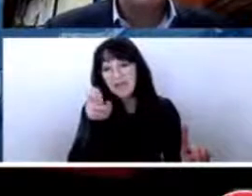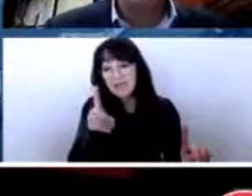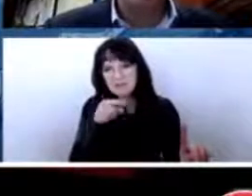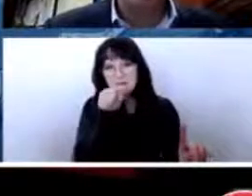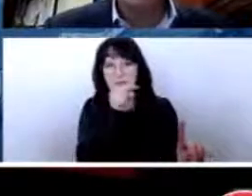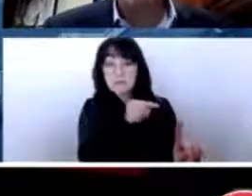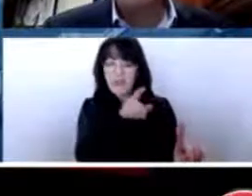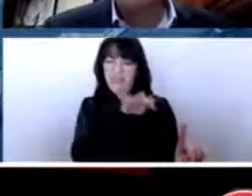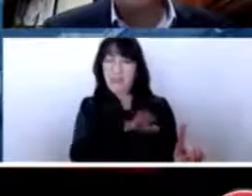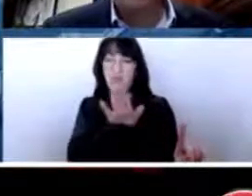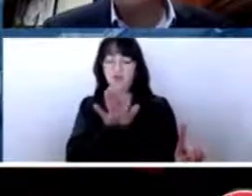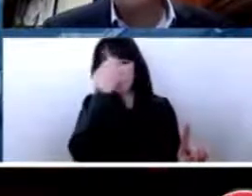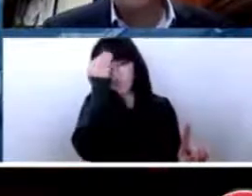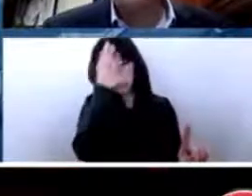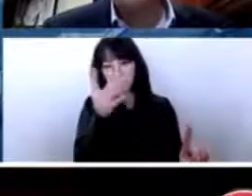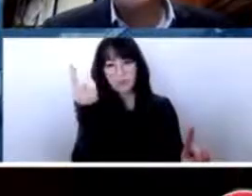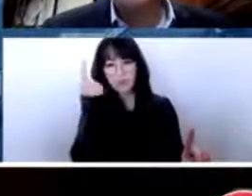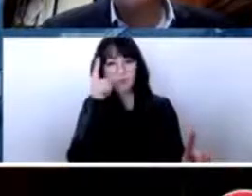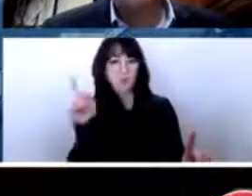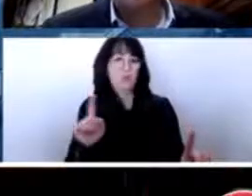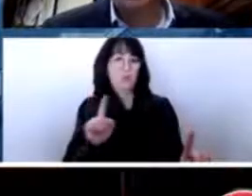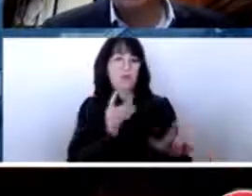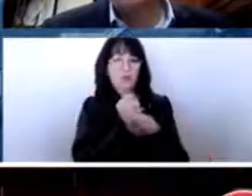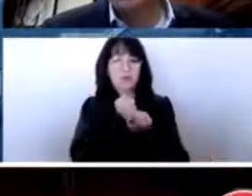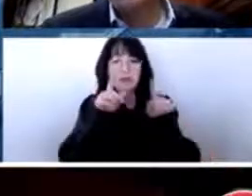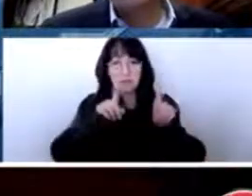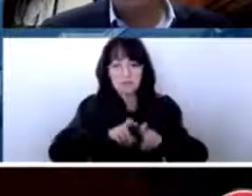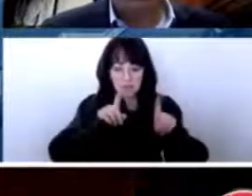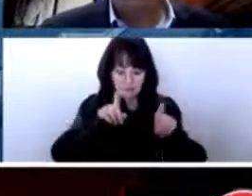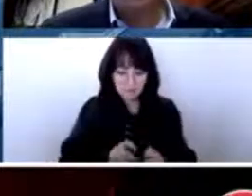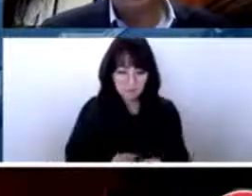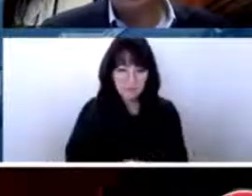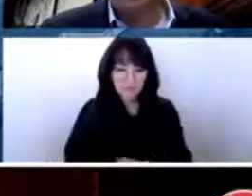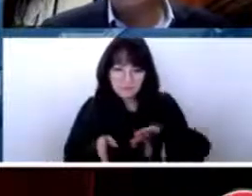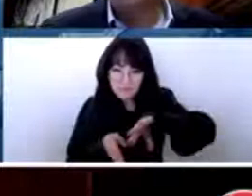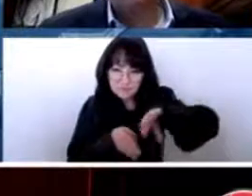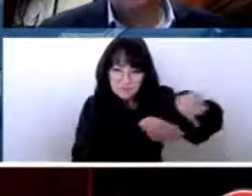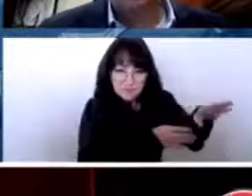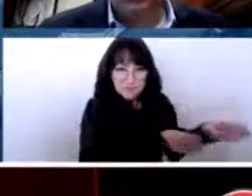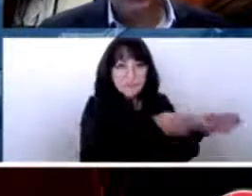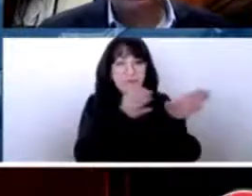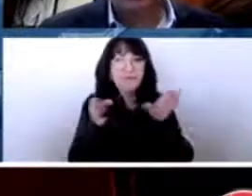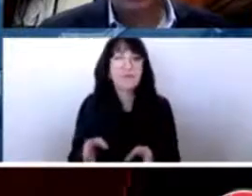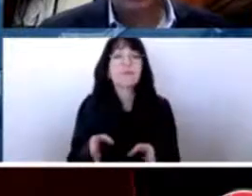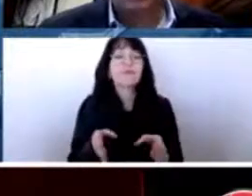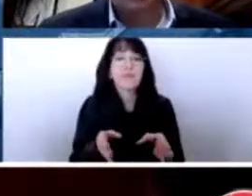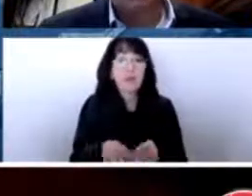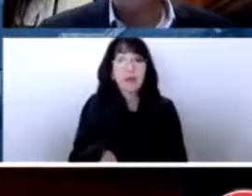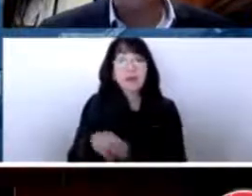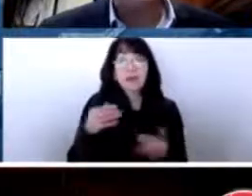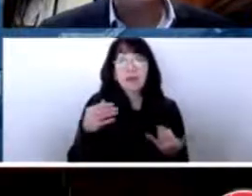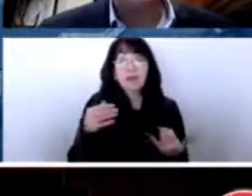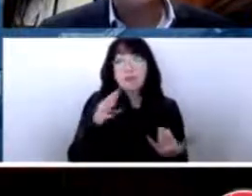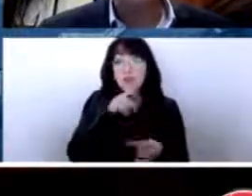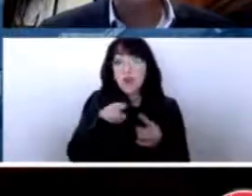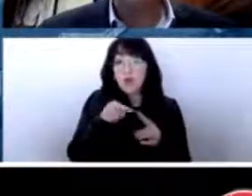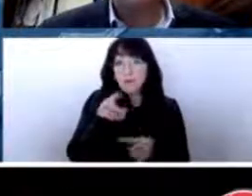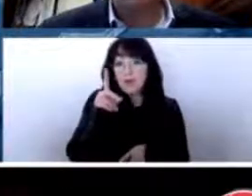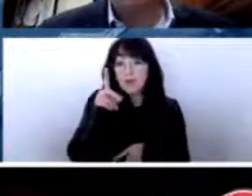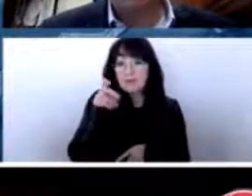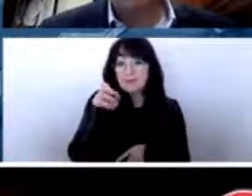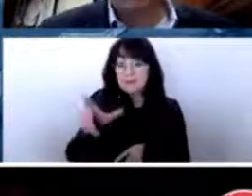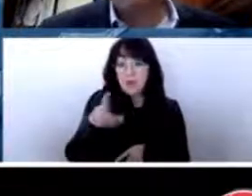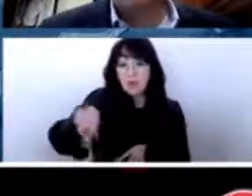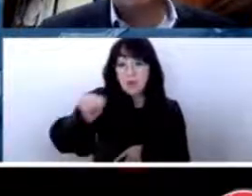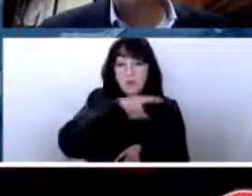Next slide, we'll talk about what the governor talked about at the hospitals. We had one of our weekly calls this morning with the hospitals, talked to